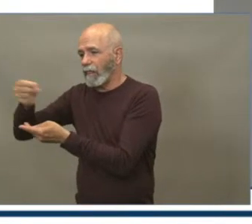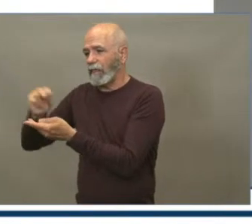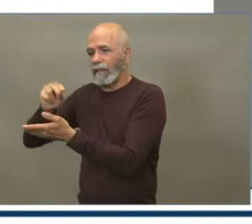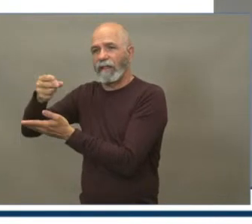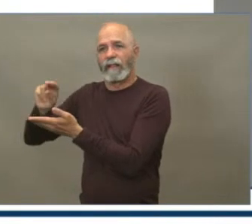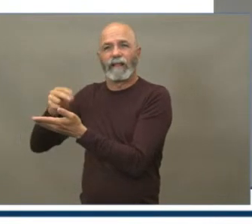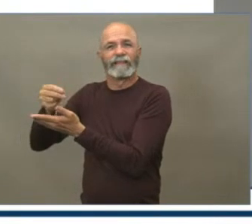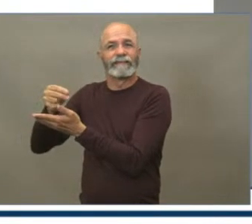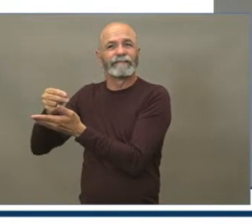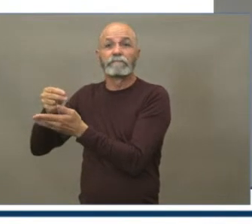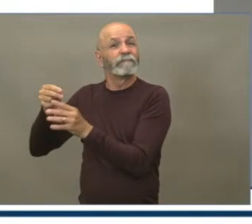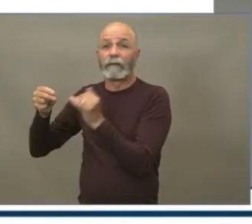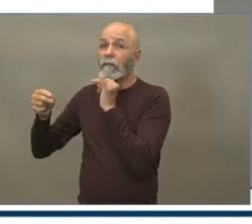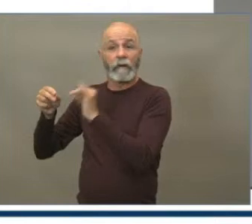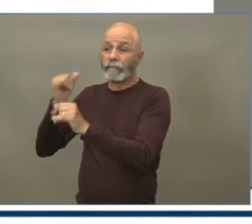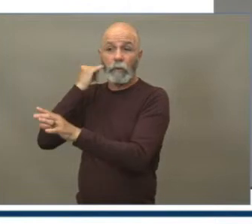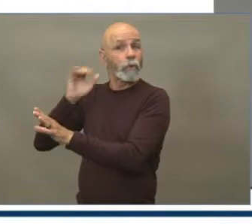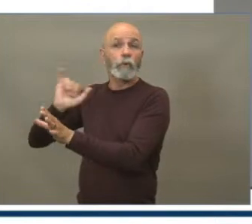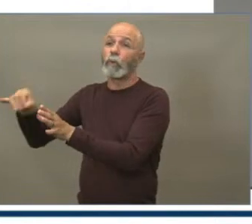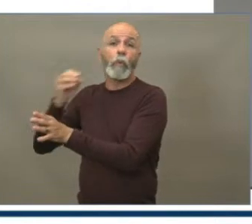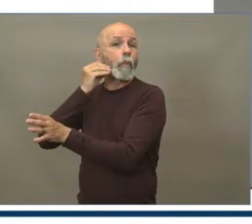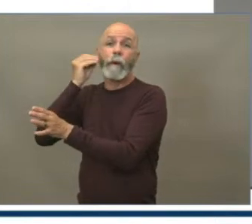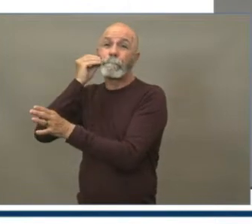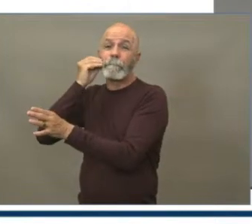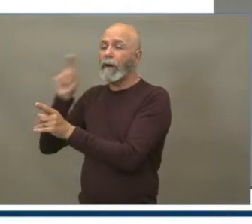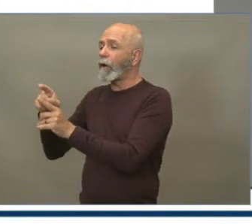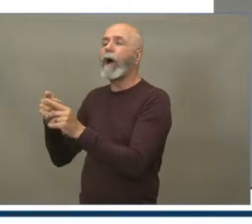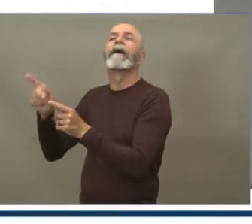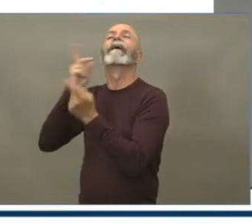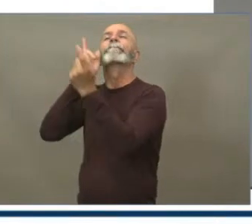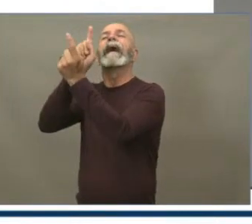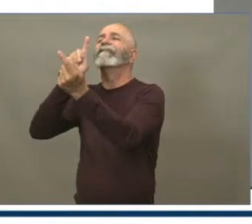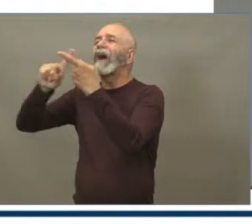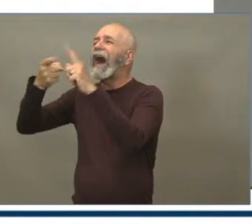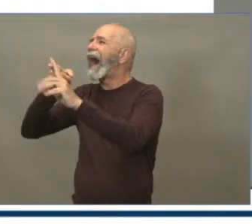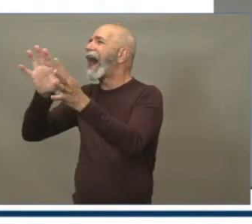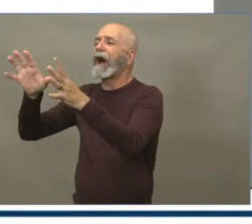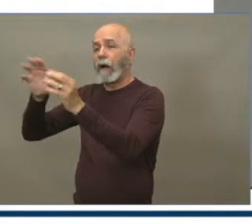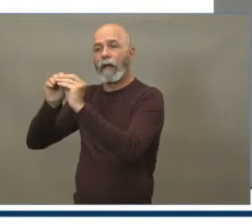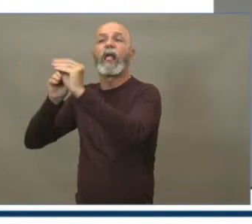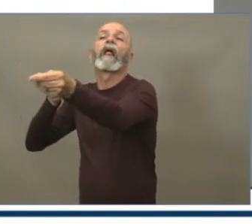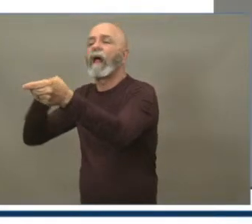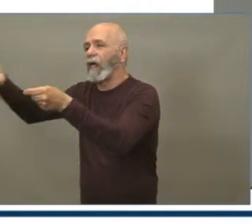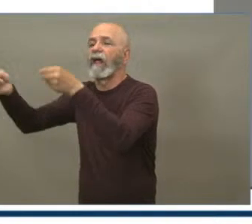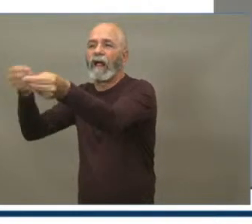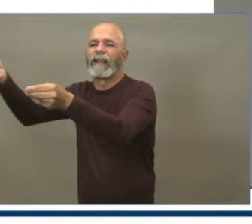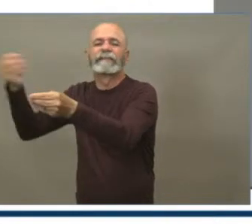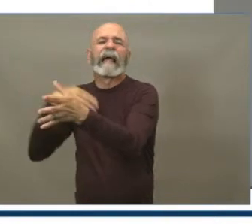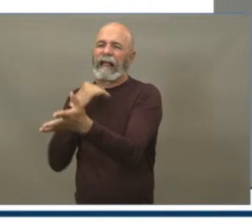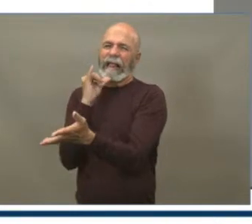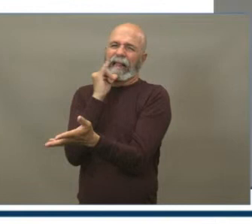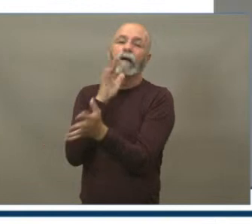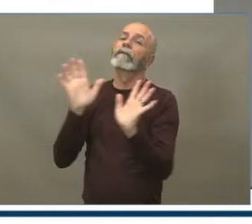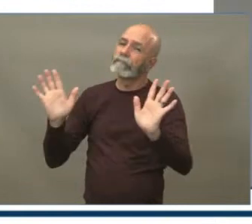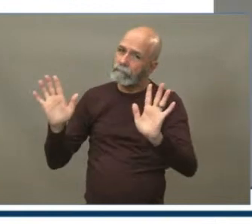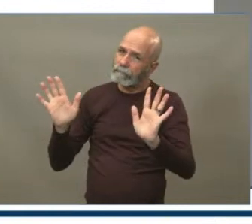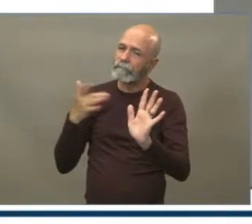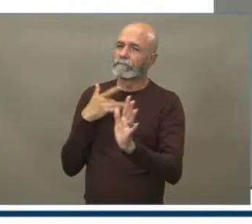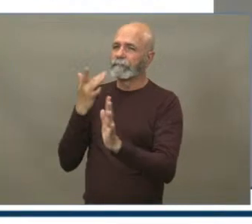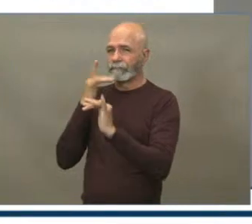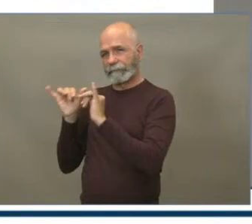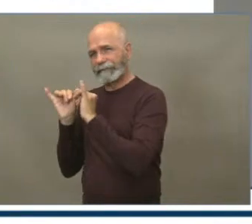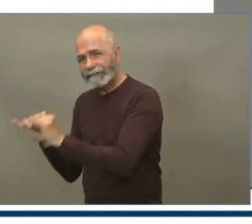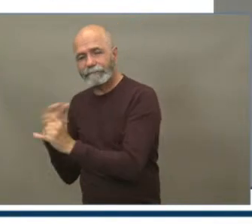first negative test result. So we need your help. We need you to take action. Don't wait to hear from public